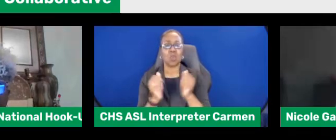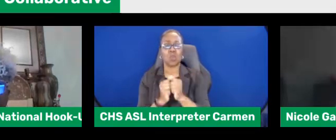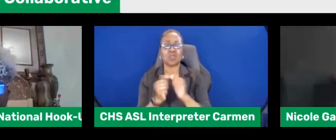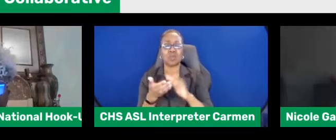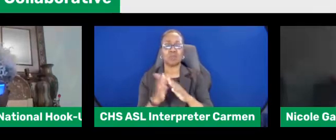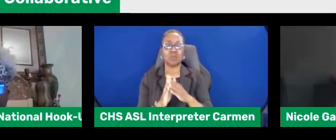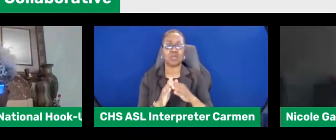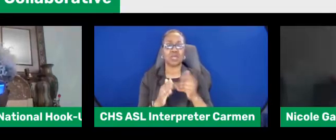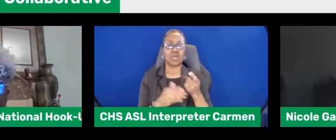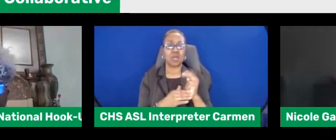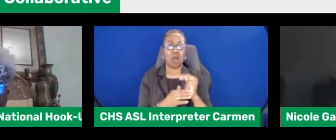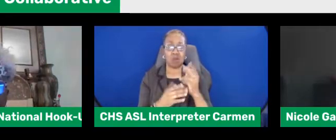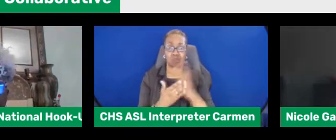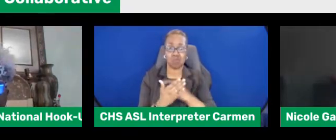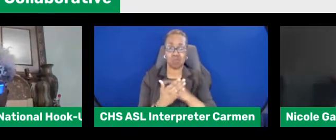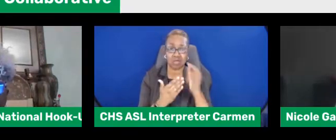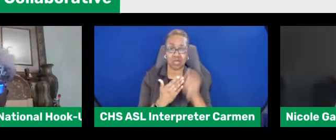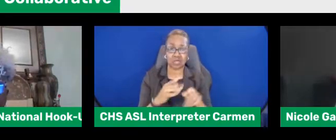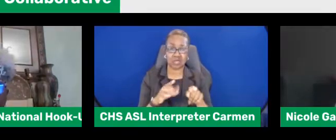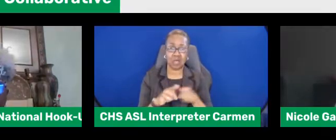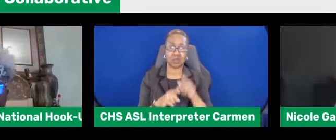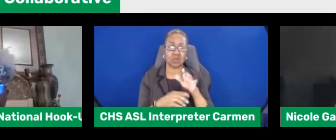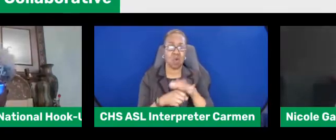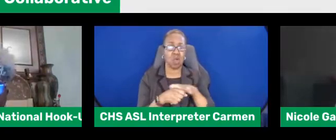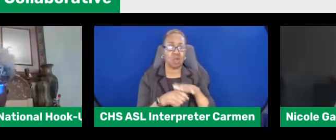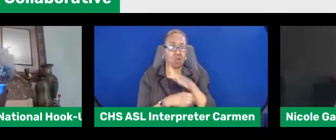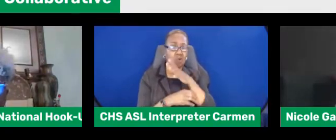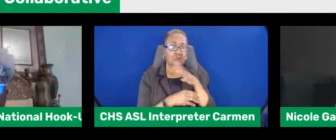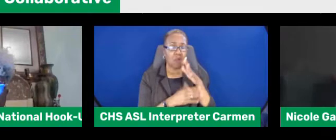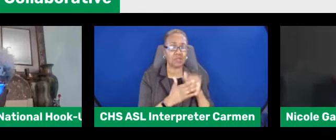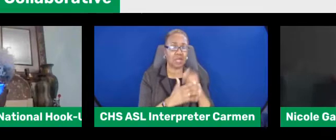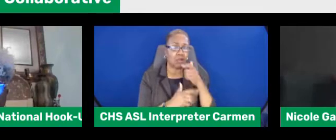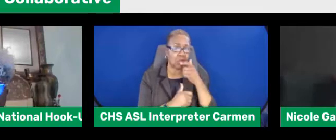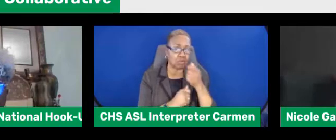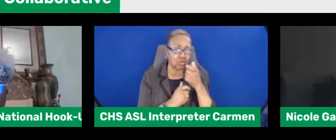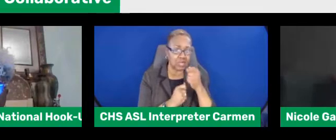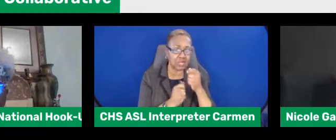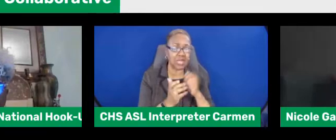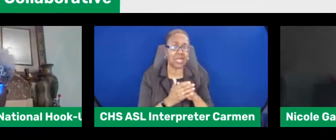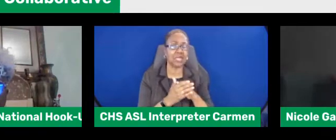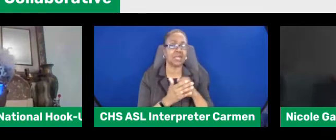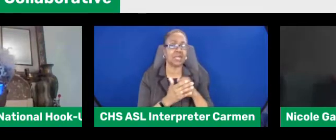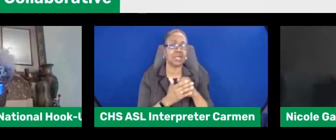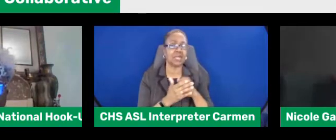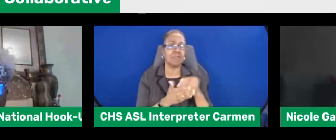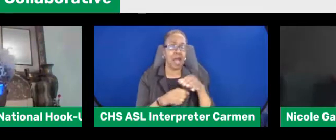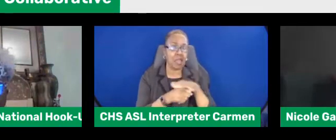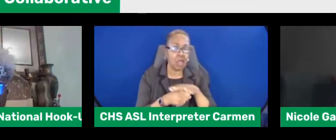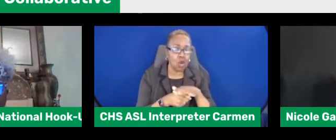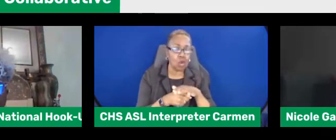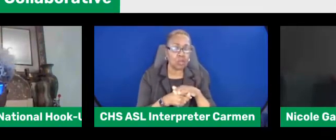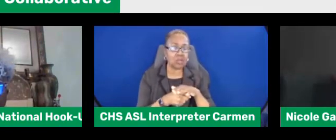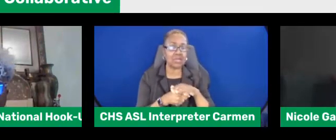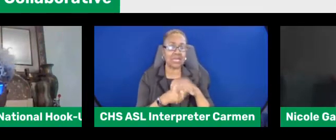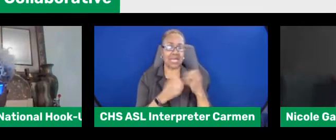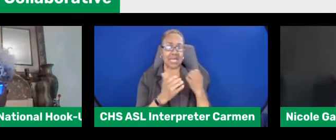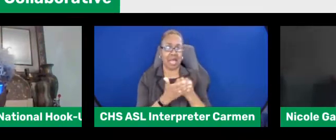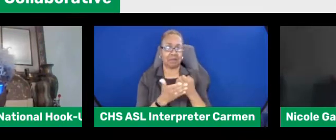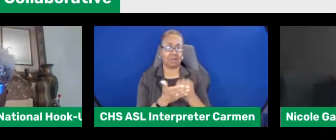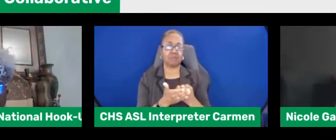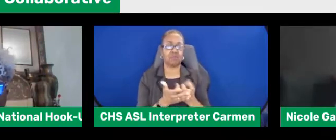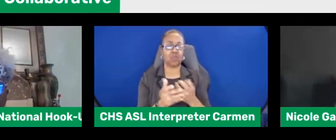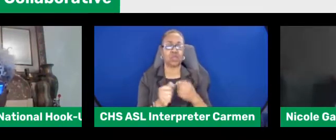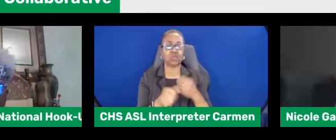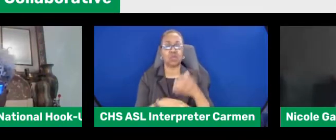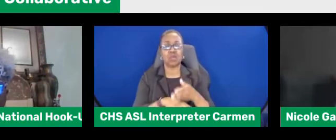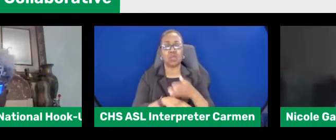as well as through local farmers that are interested in a buy local economy. We're looking to improve overall